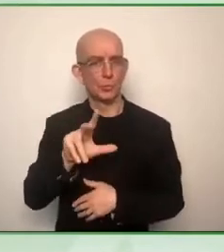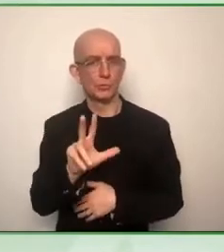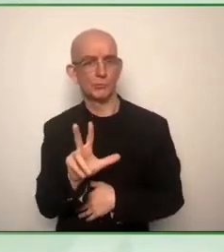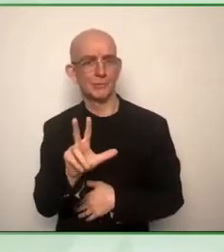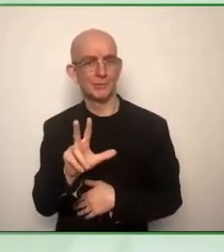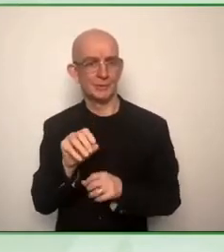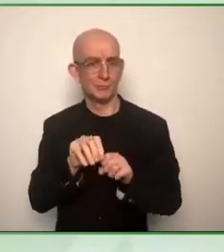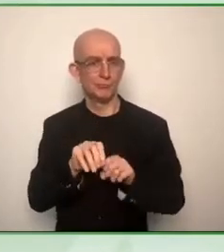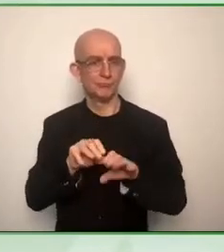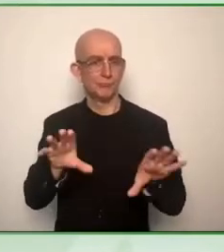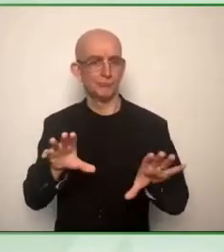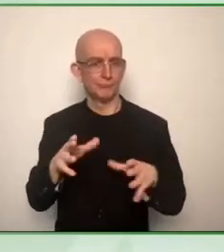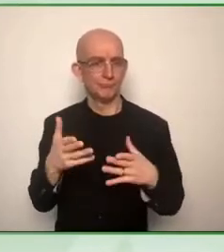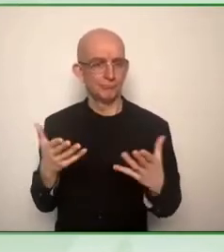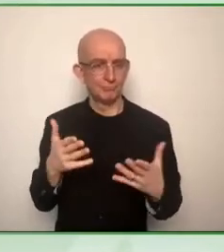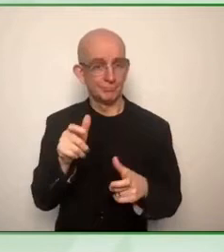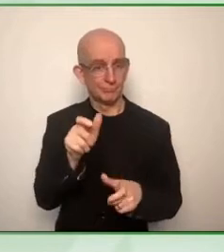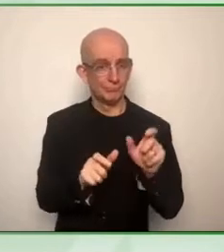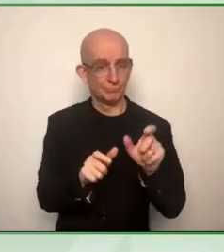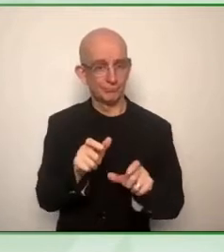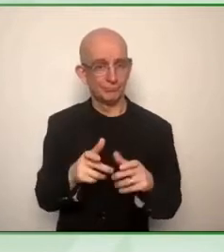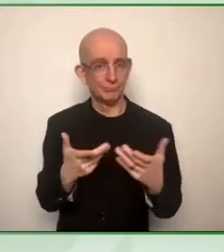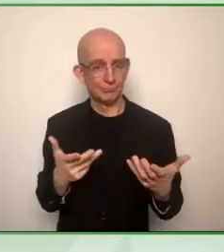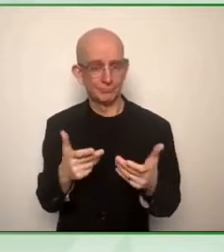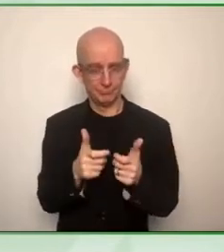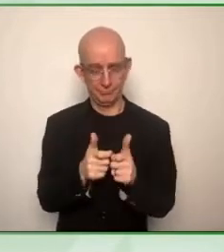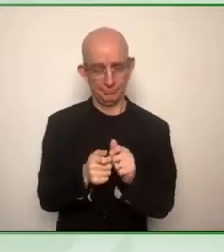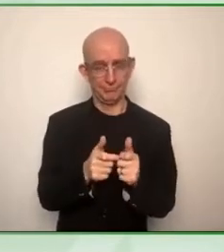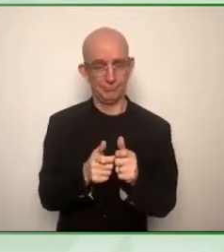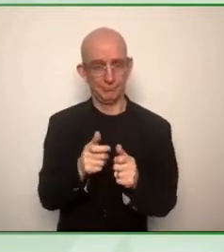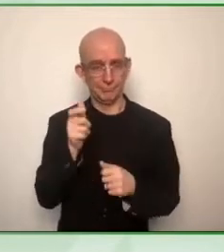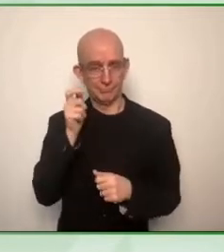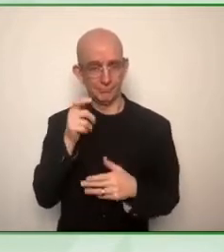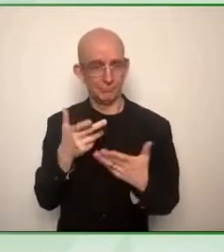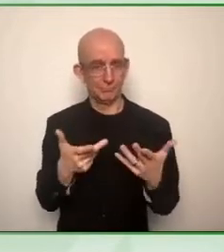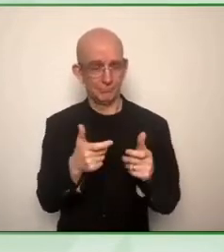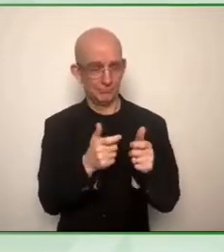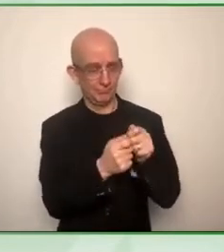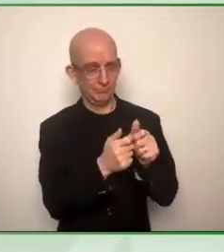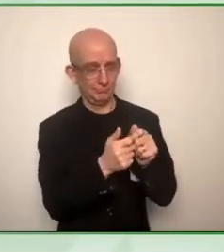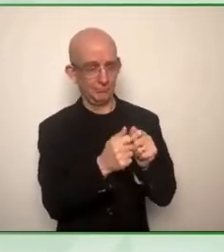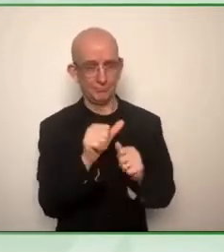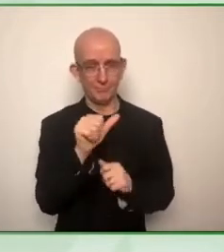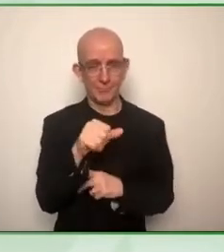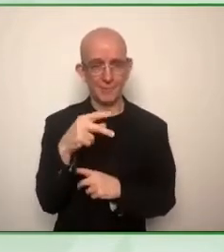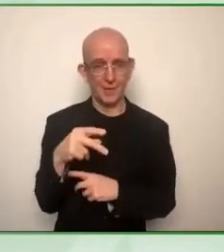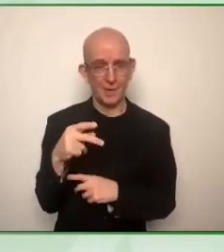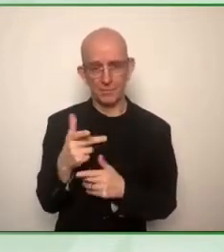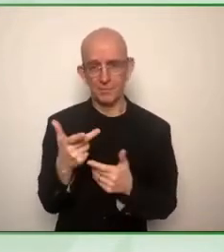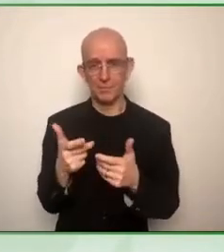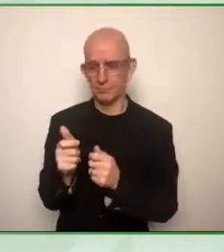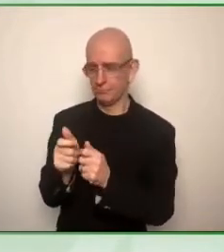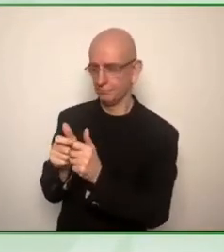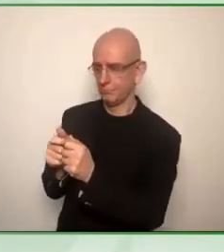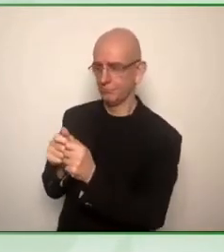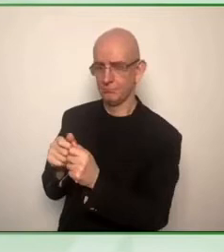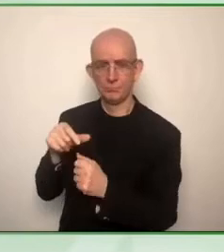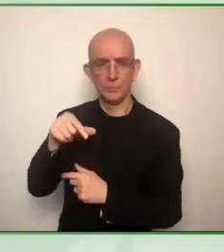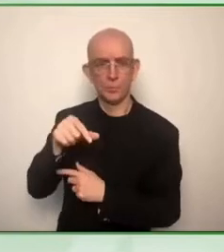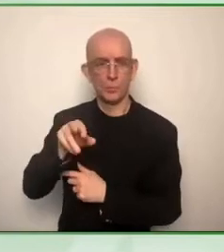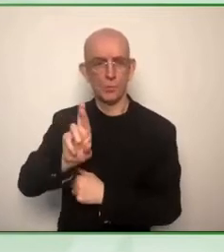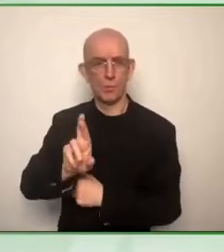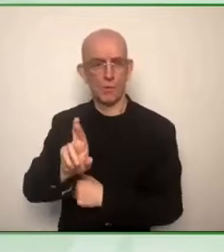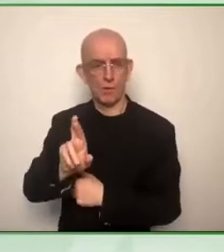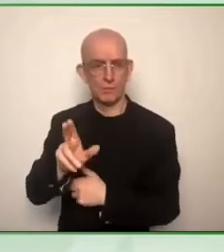content like terms and conditions for a contract, or, you know, museum information, or any entertainment or labor law, or any type